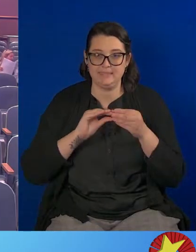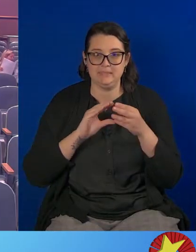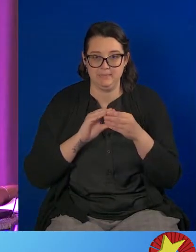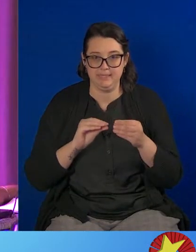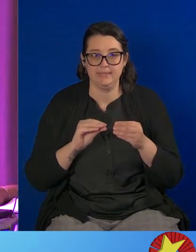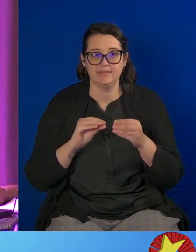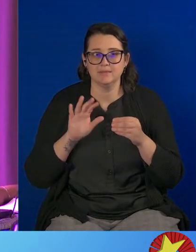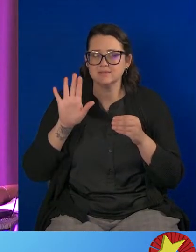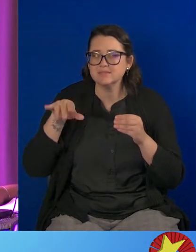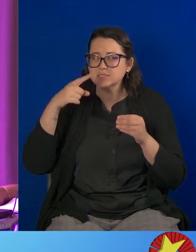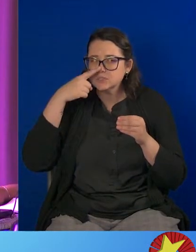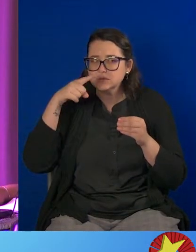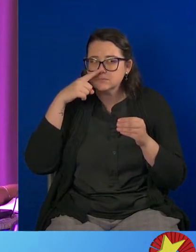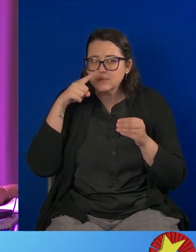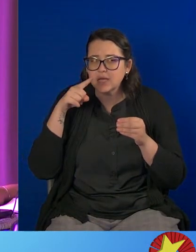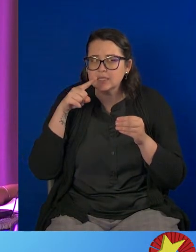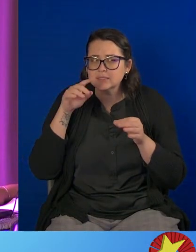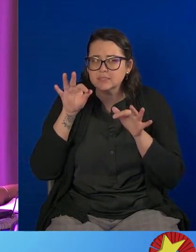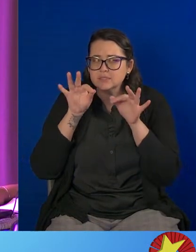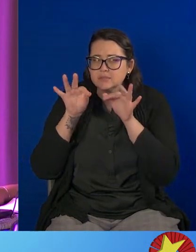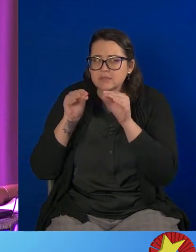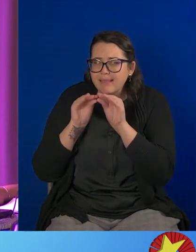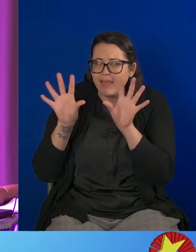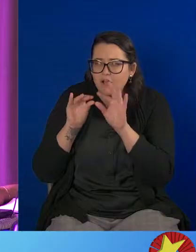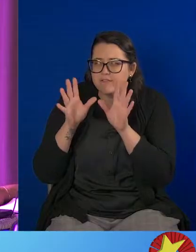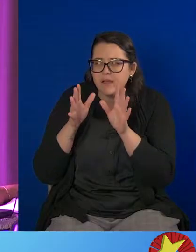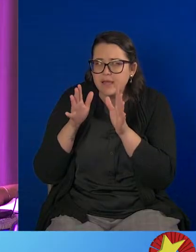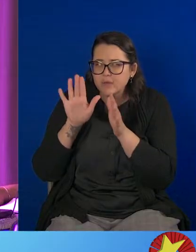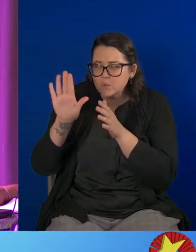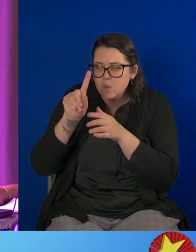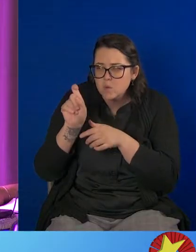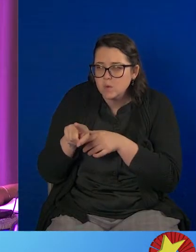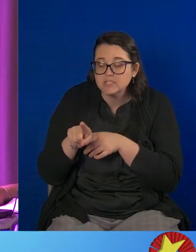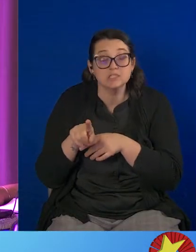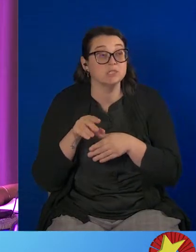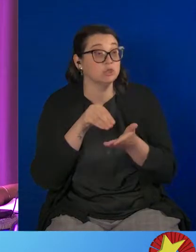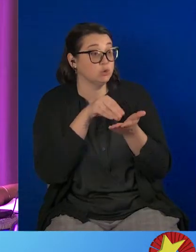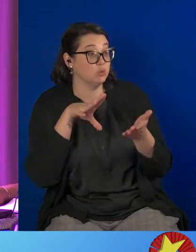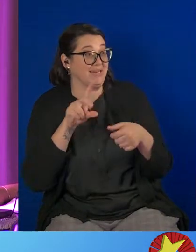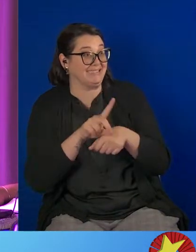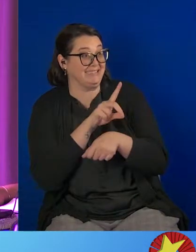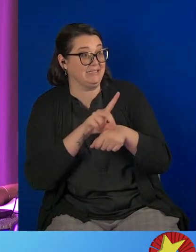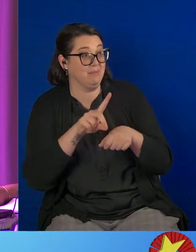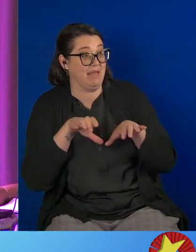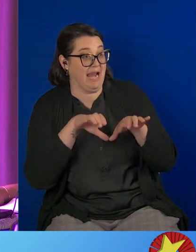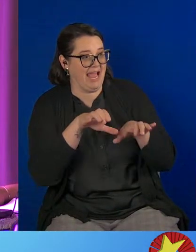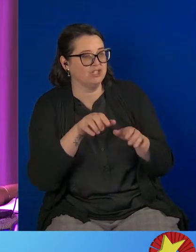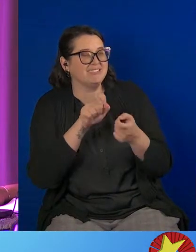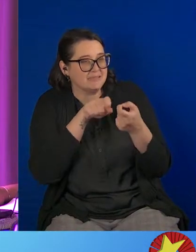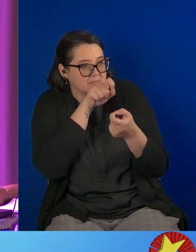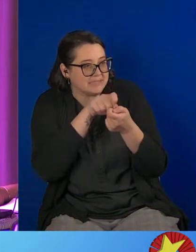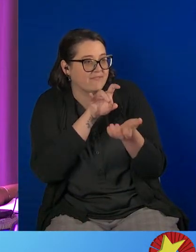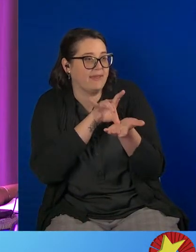Could you clarify, go into a little more detail on that specifically? Student disciplinary action, specifically expulsions.